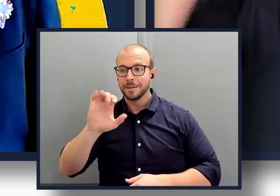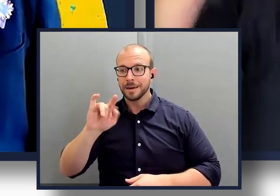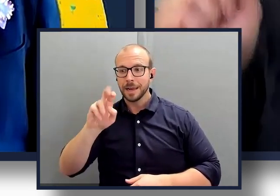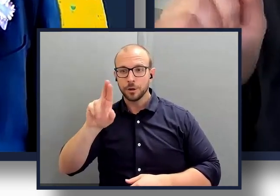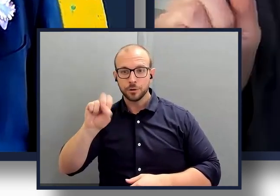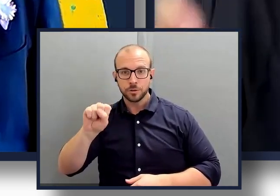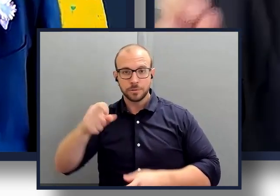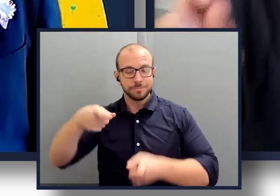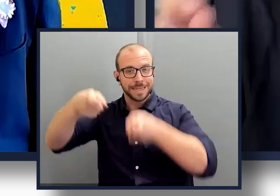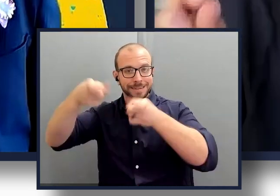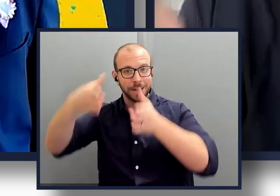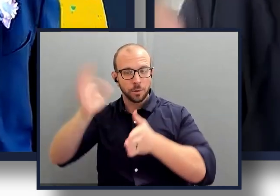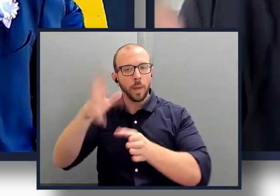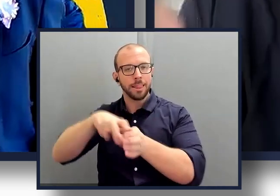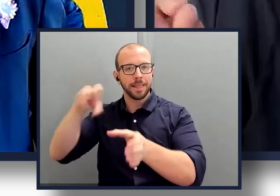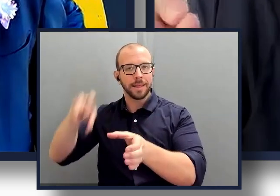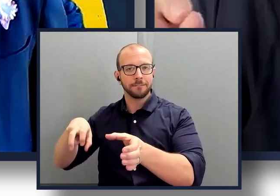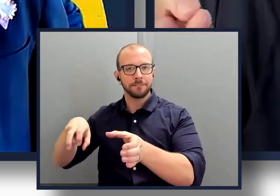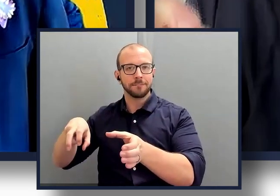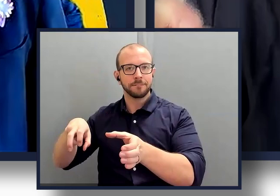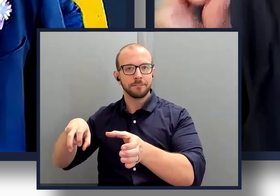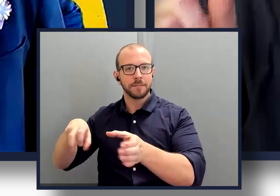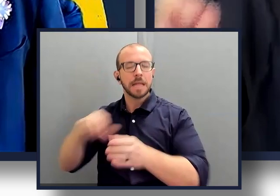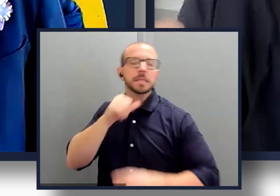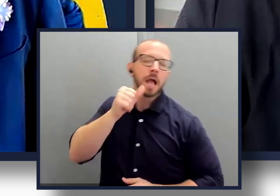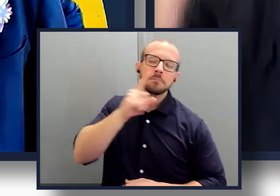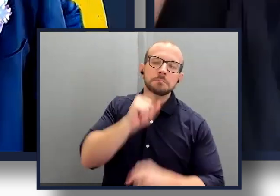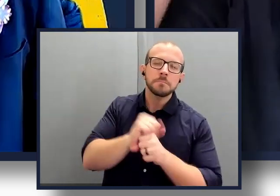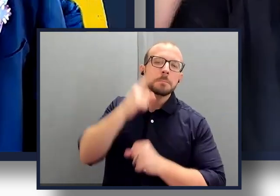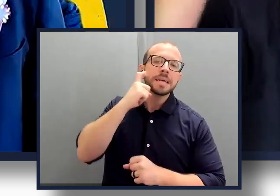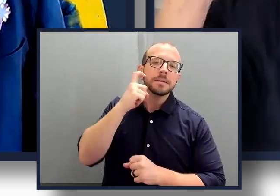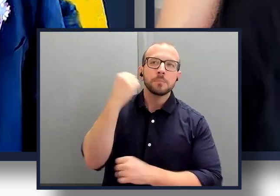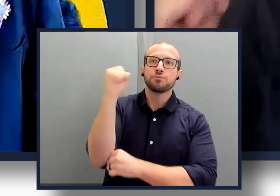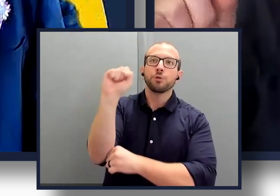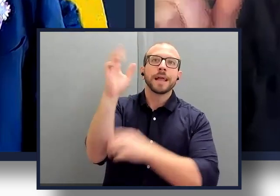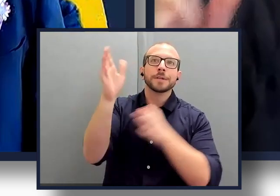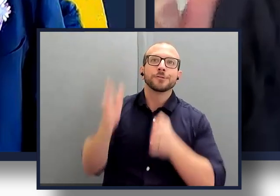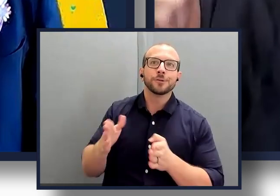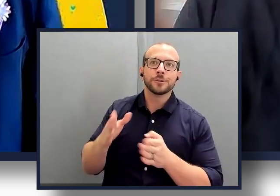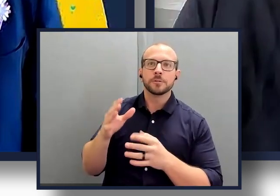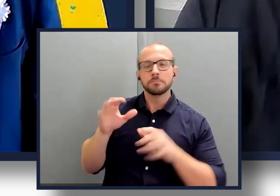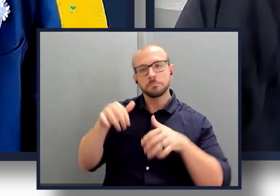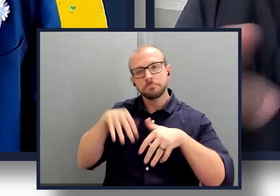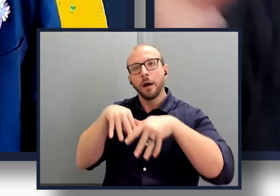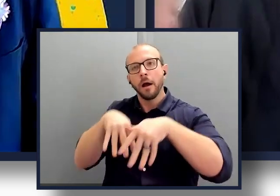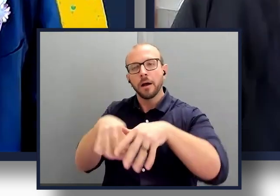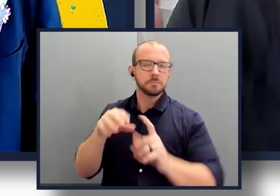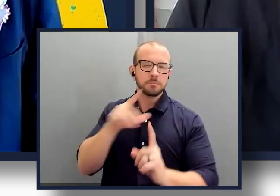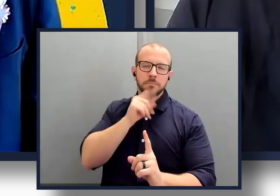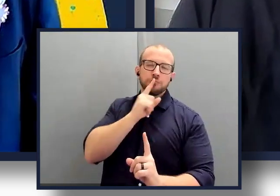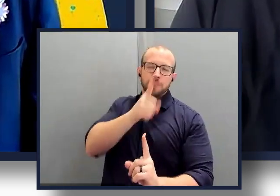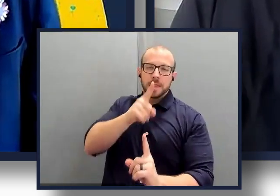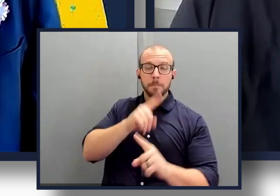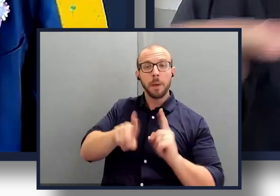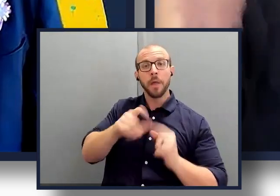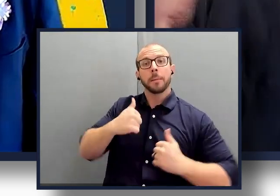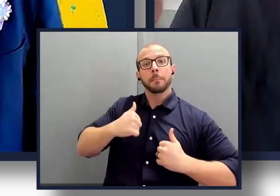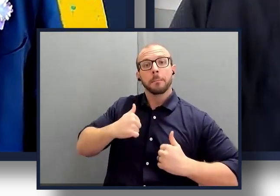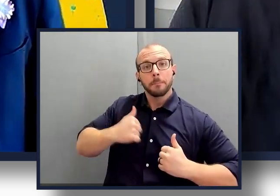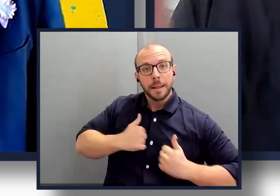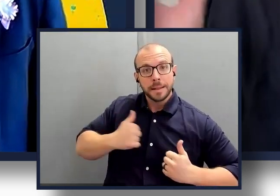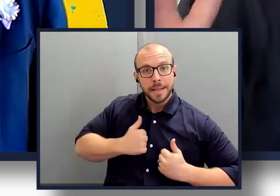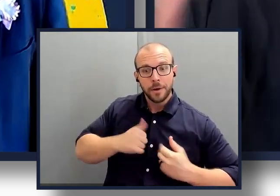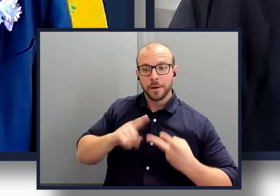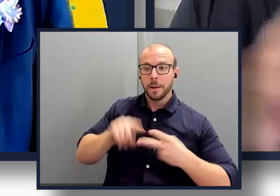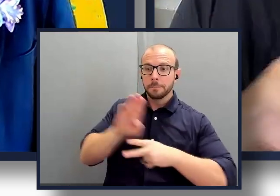because of the protesters per se, but they lose the support of the military and the business